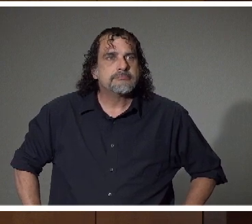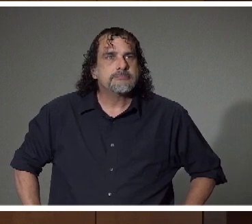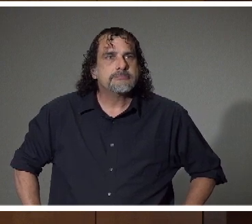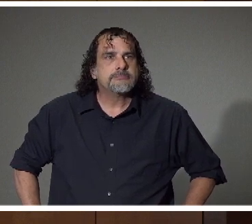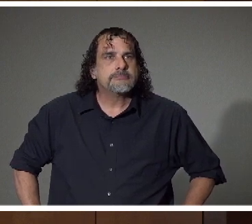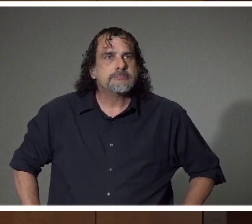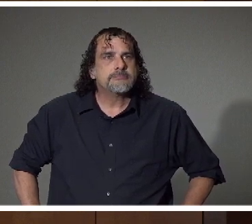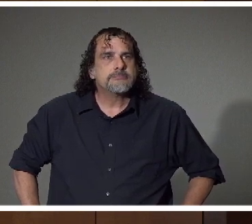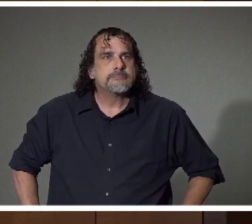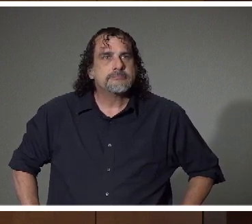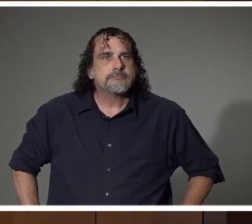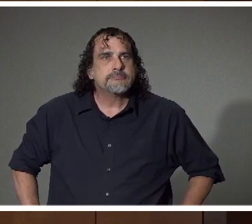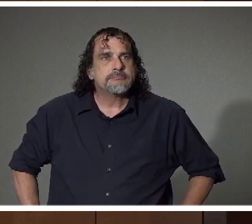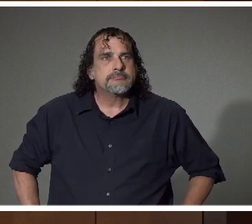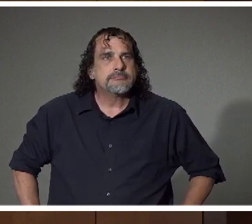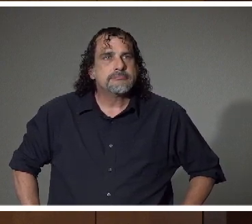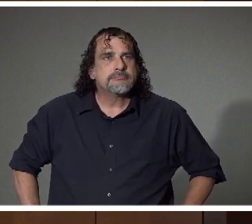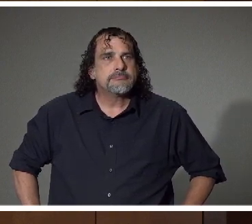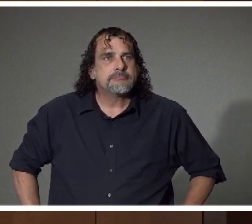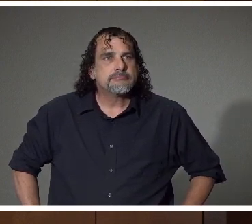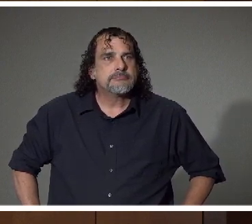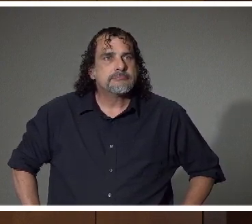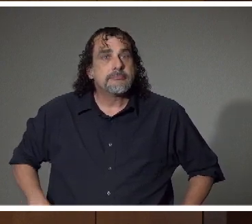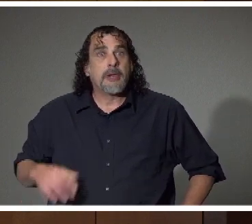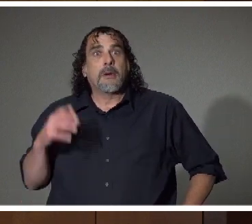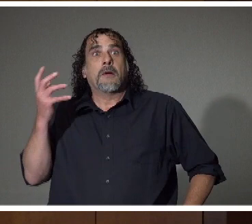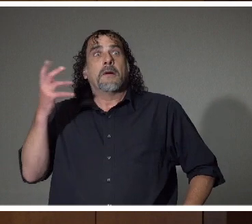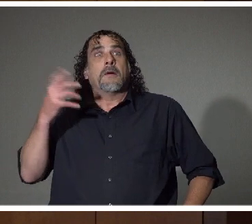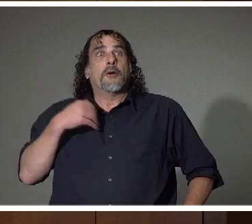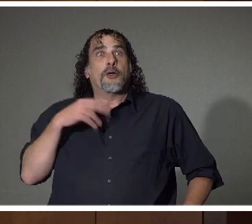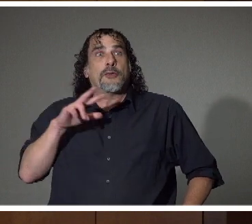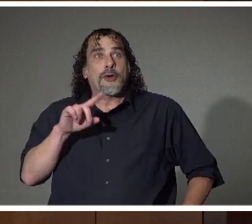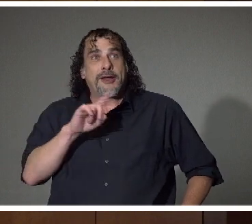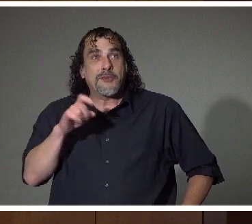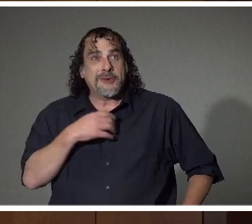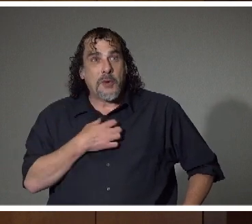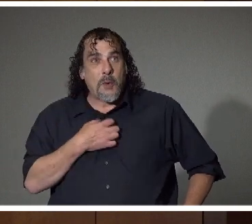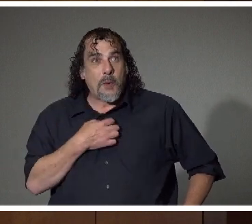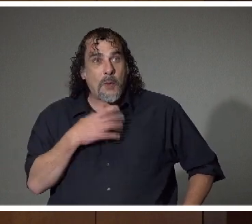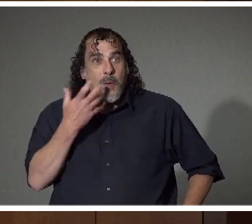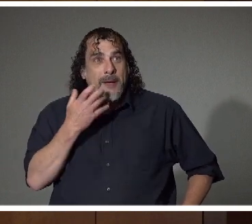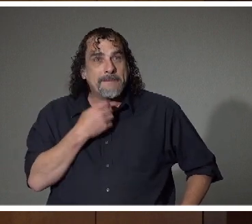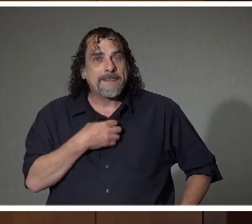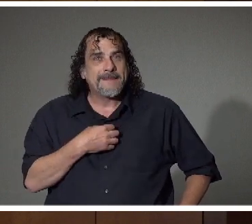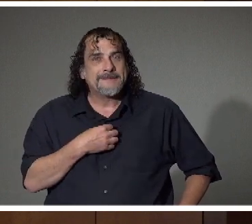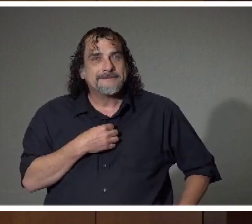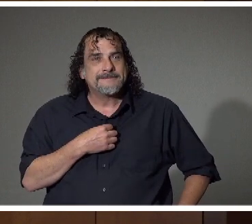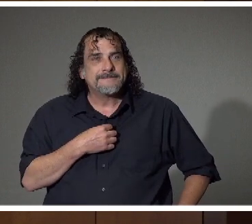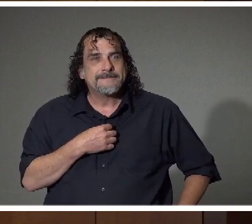Dave? Oh, 3 questions. Governor.